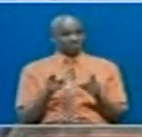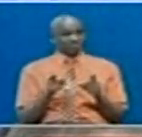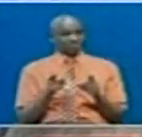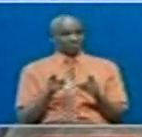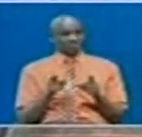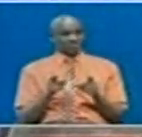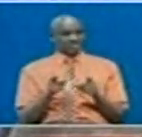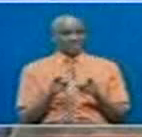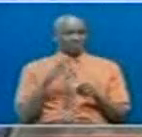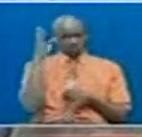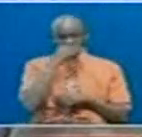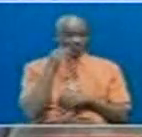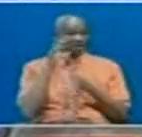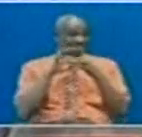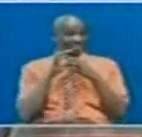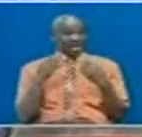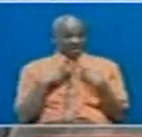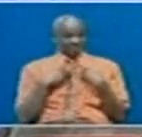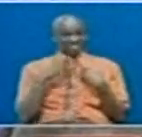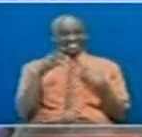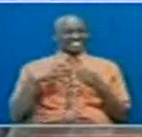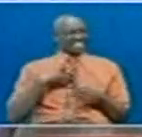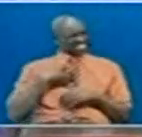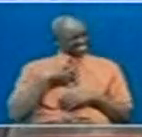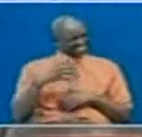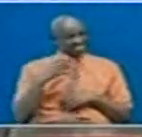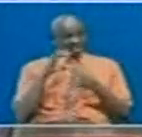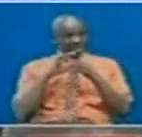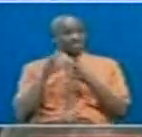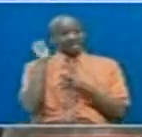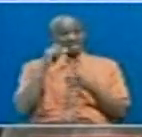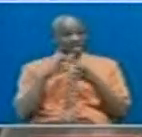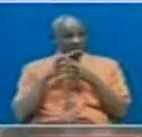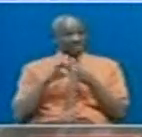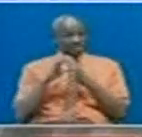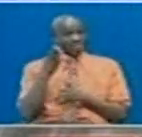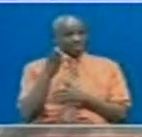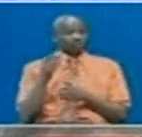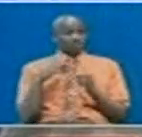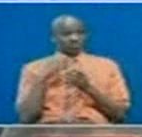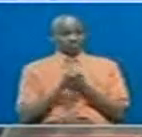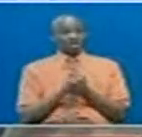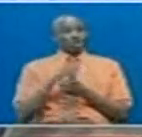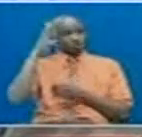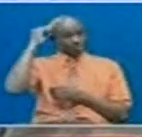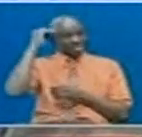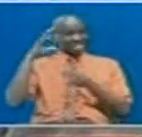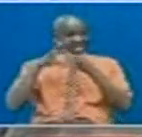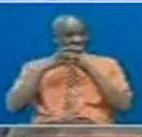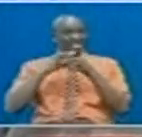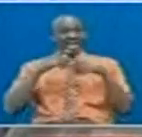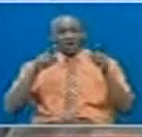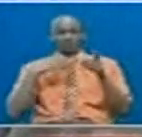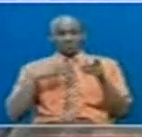It's a beautiful culture. It is a very rich part of Kenya's culture. It is Somali culture that